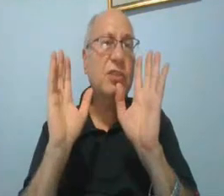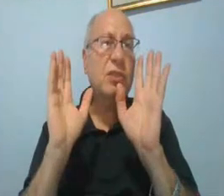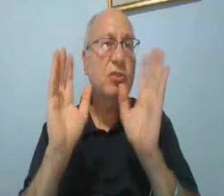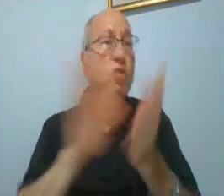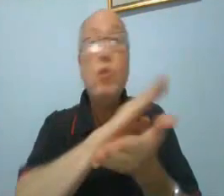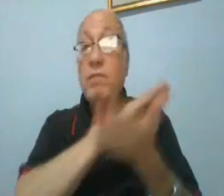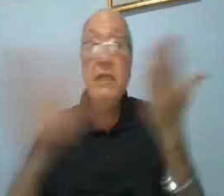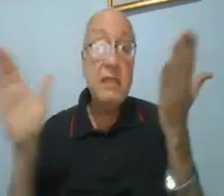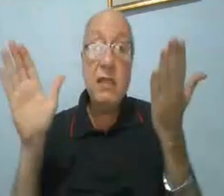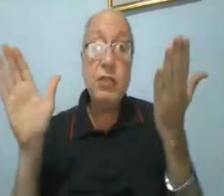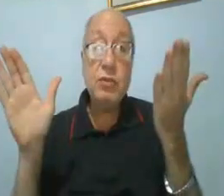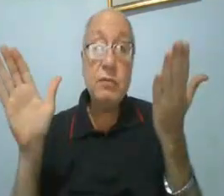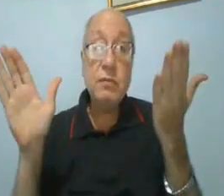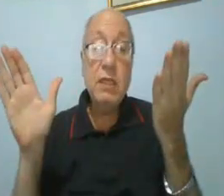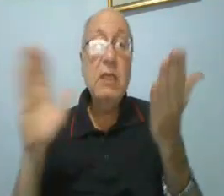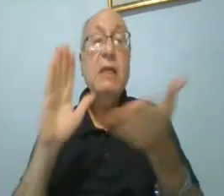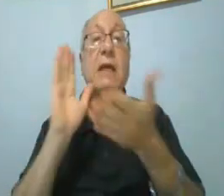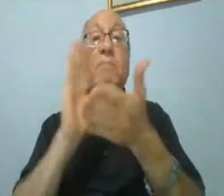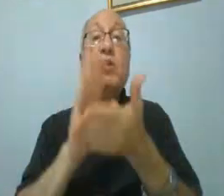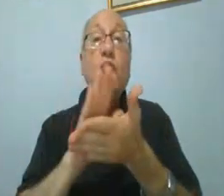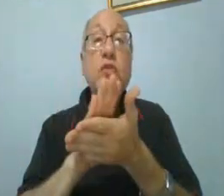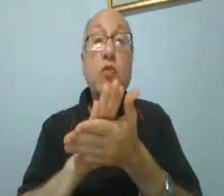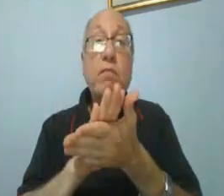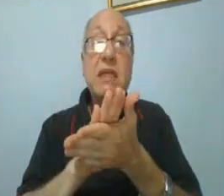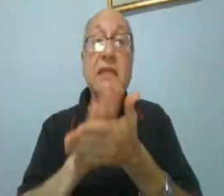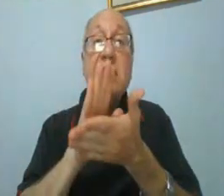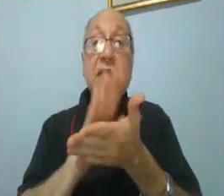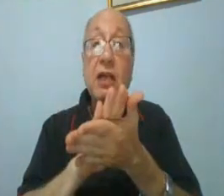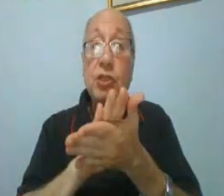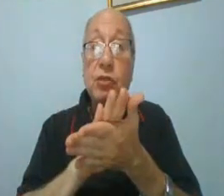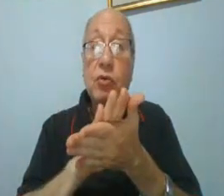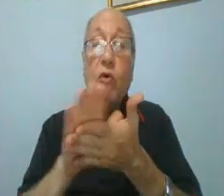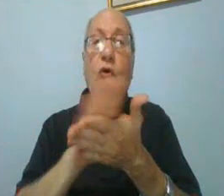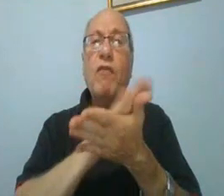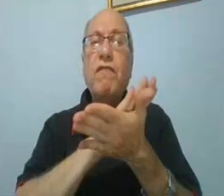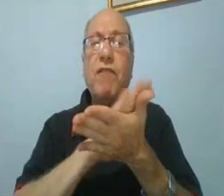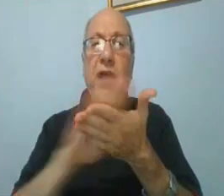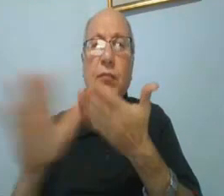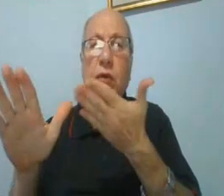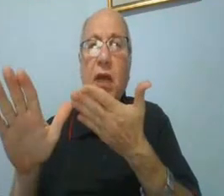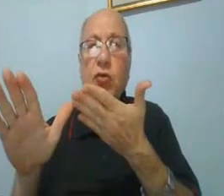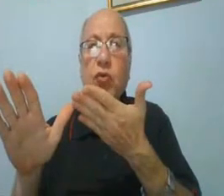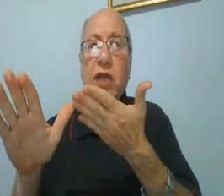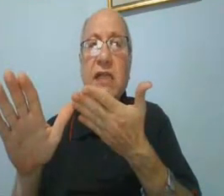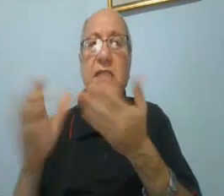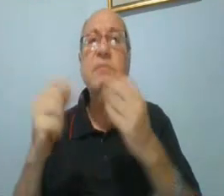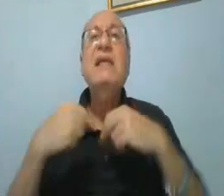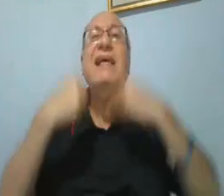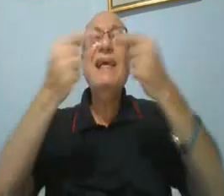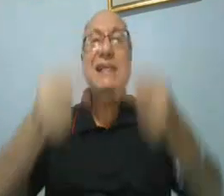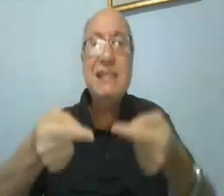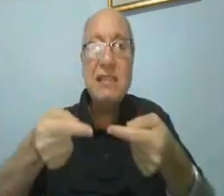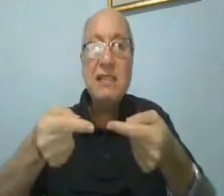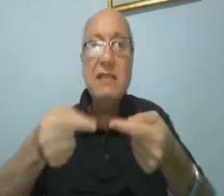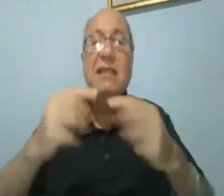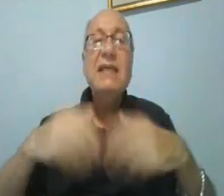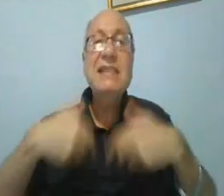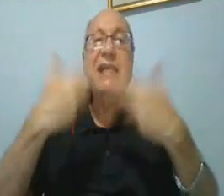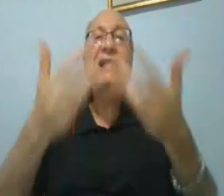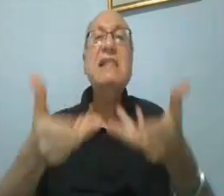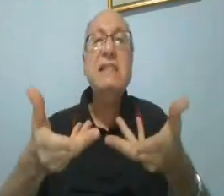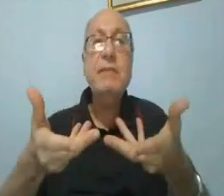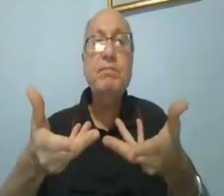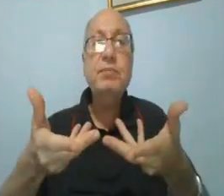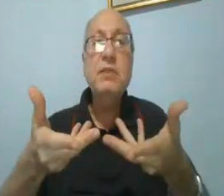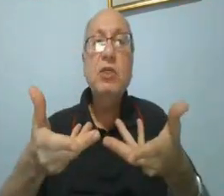Just reduction, not complete destruction. Because complete destruction of viable microorganism is